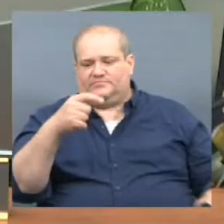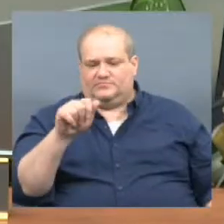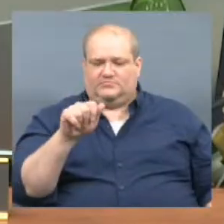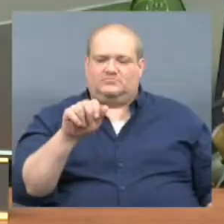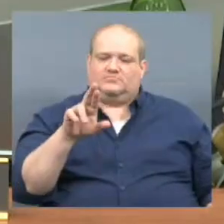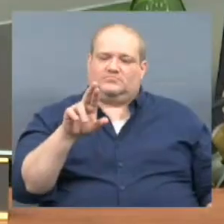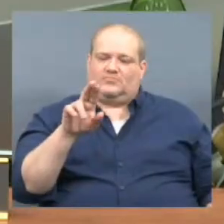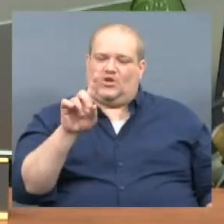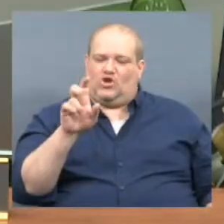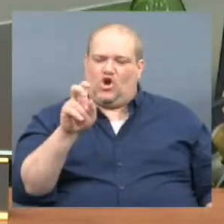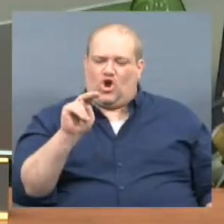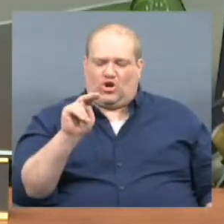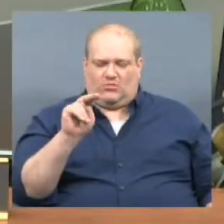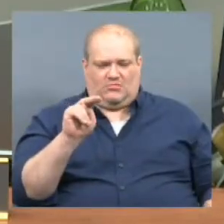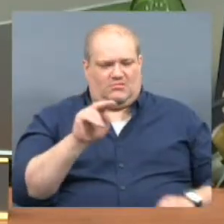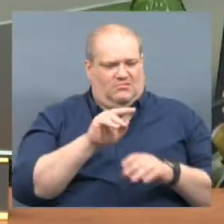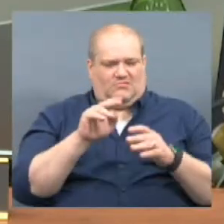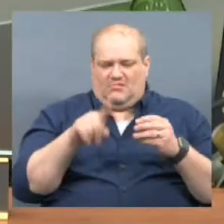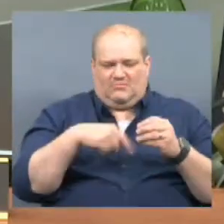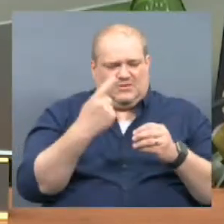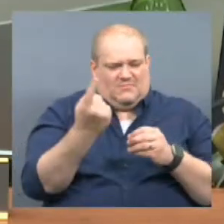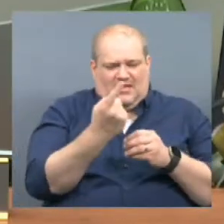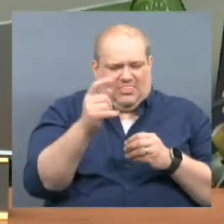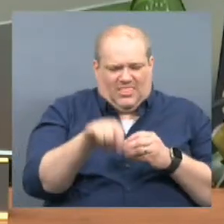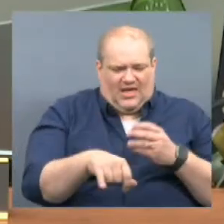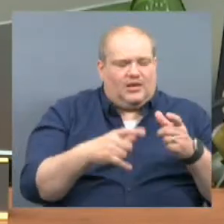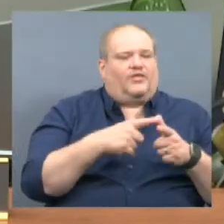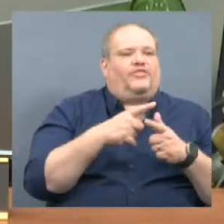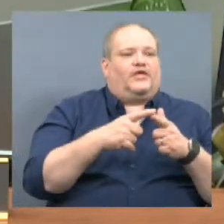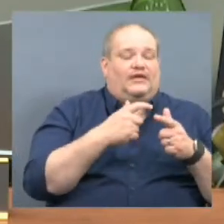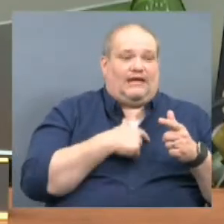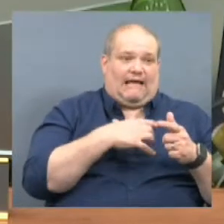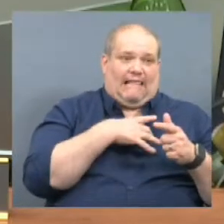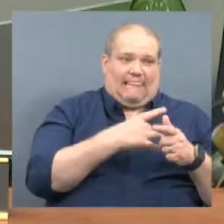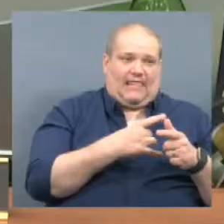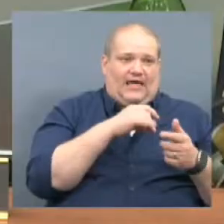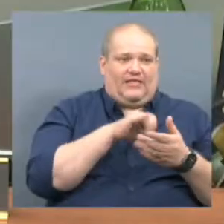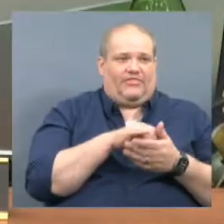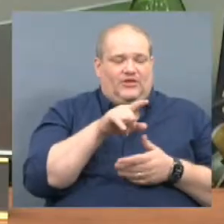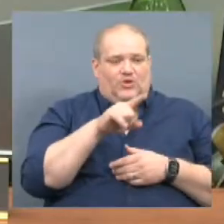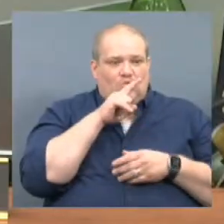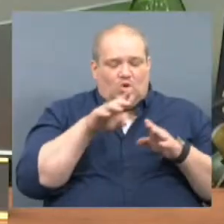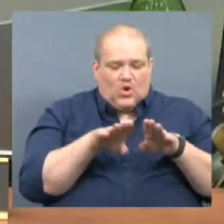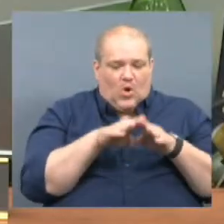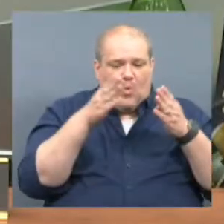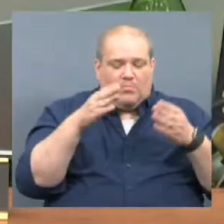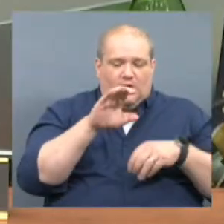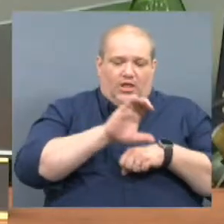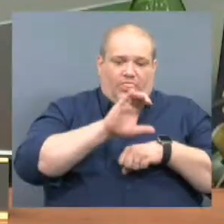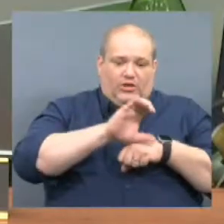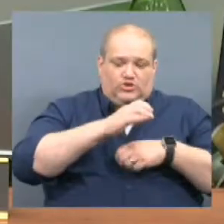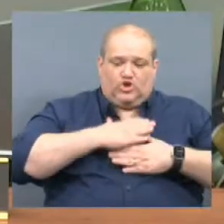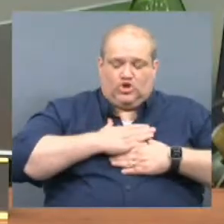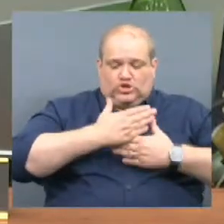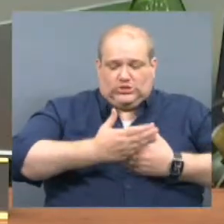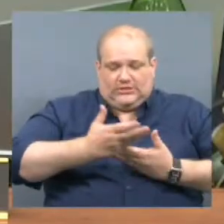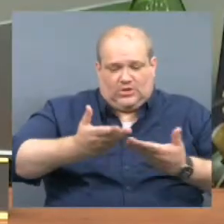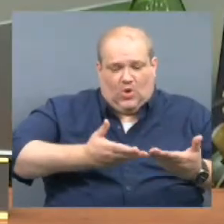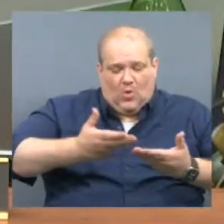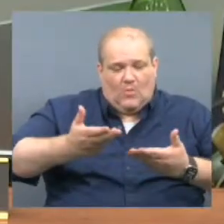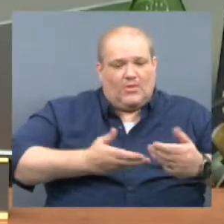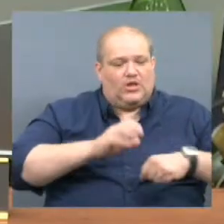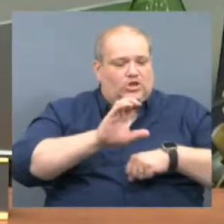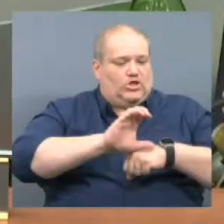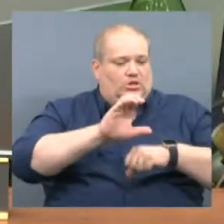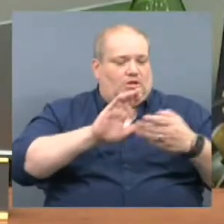or gardening or some effect to that. And, you know, I like that you are open and the church is open to the community and